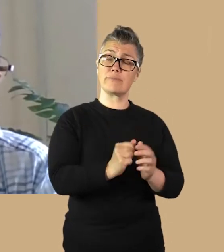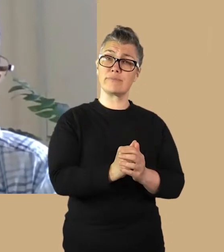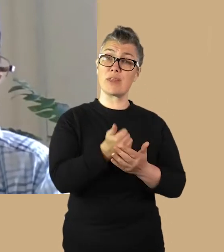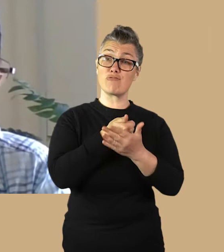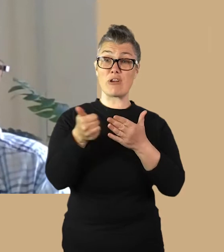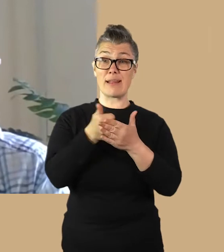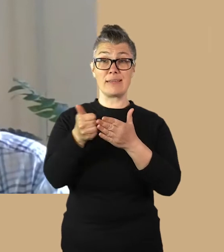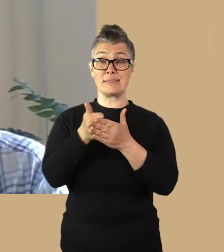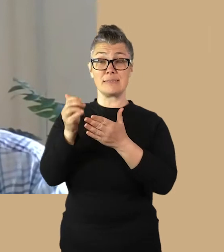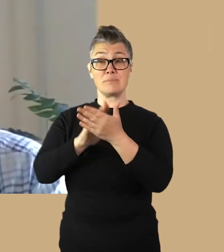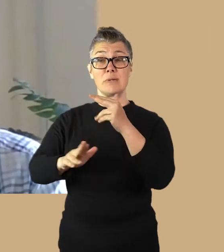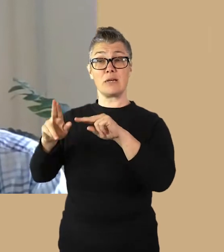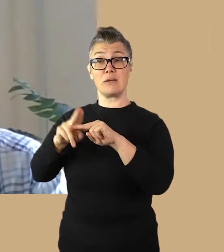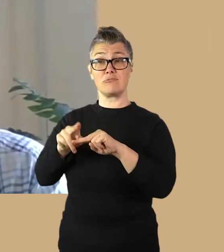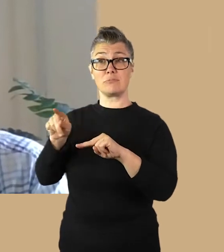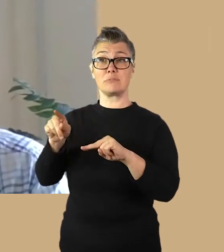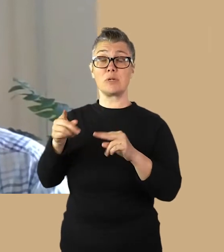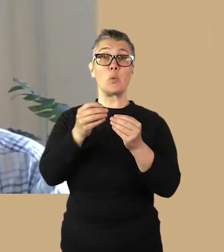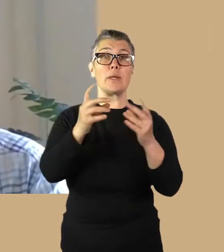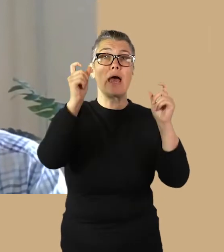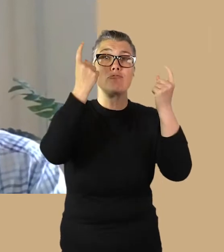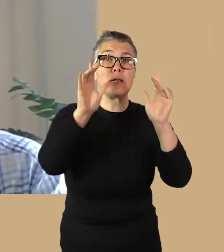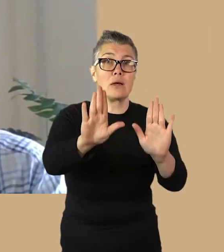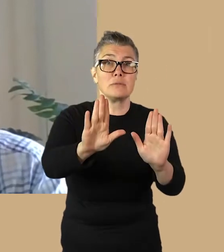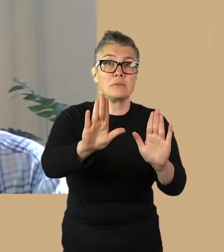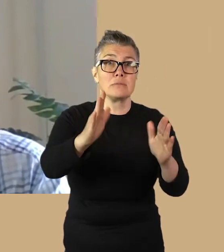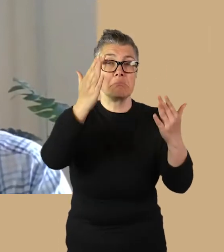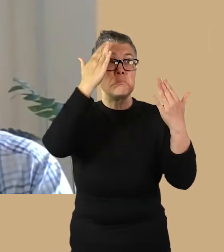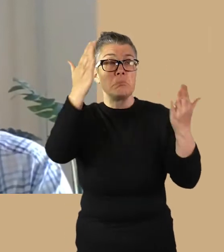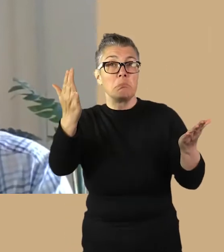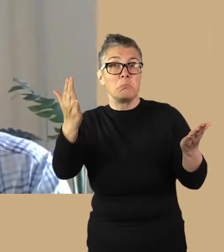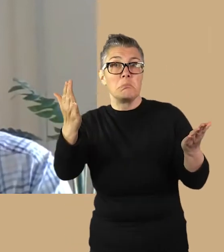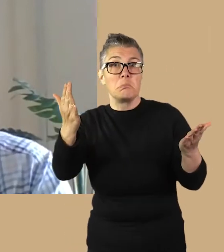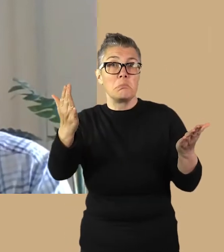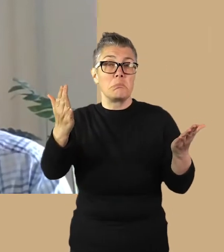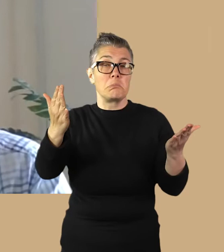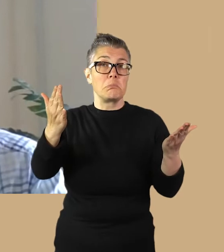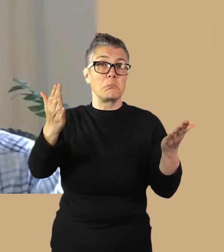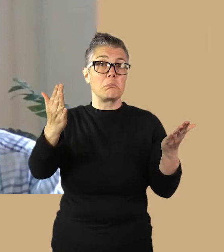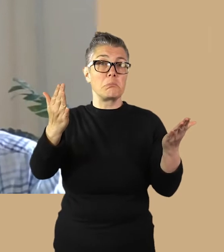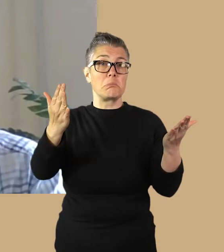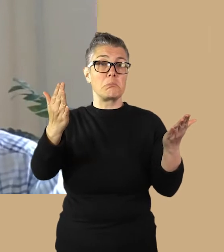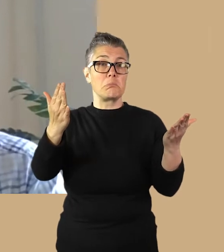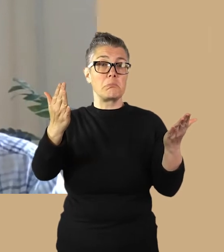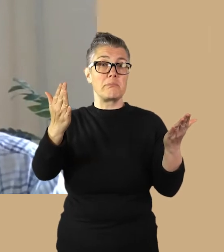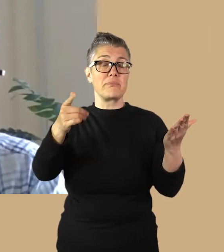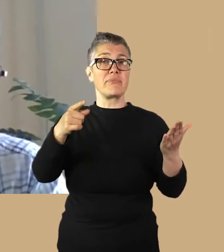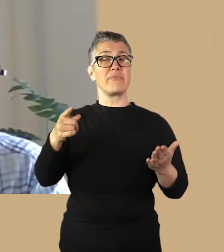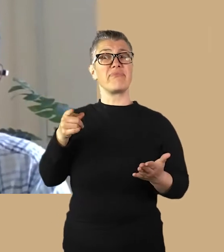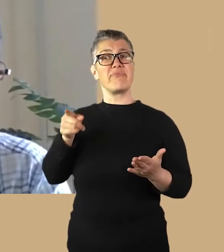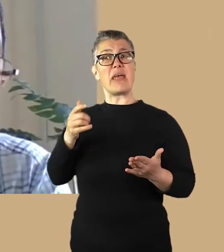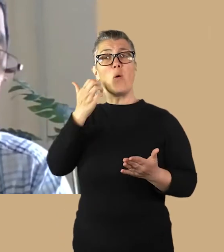often, parents, without realizing, they are more looking